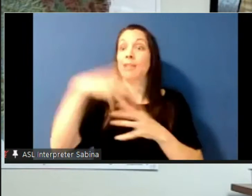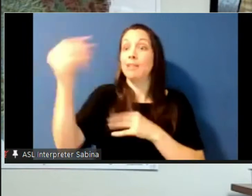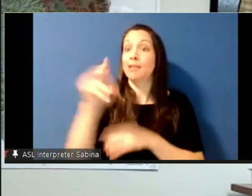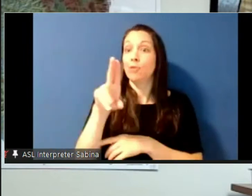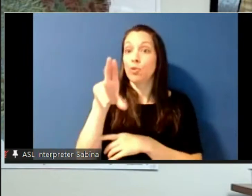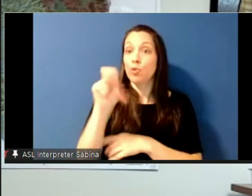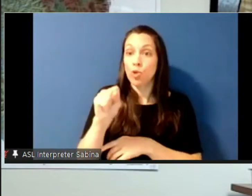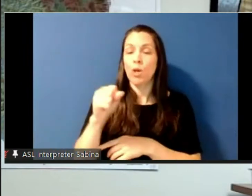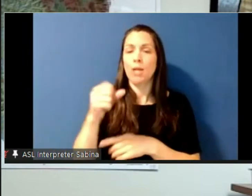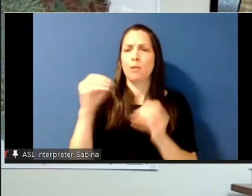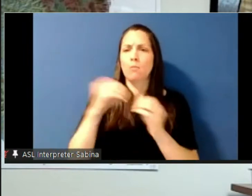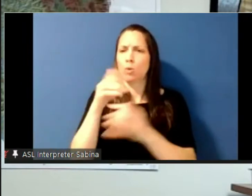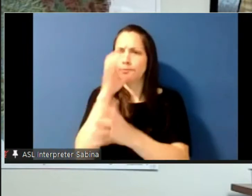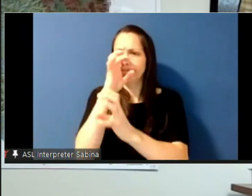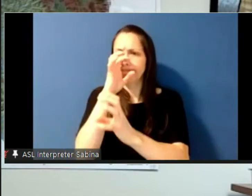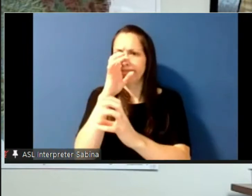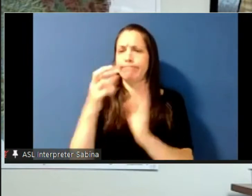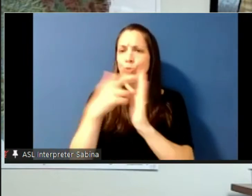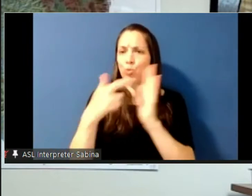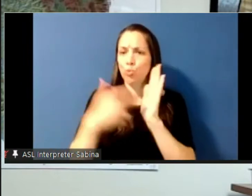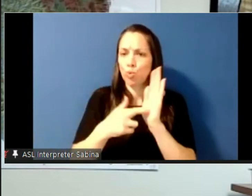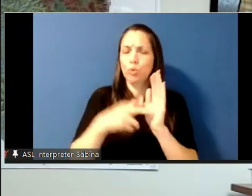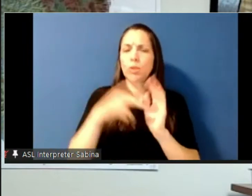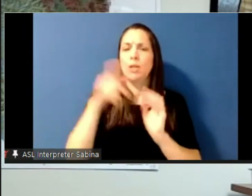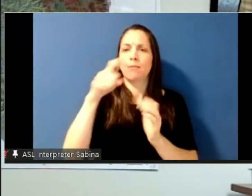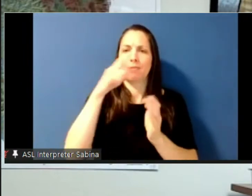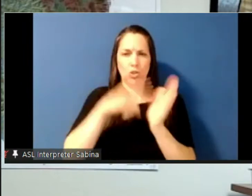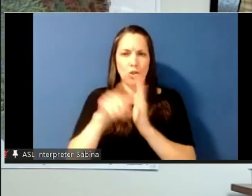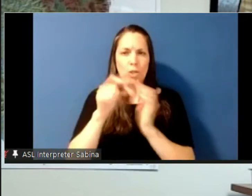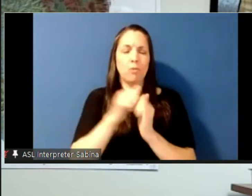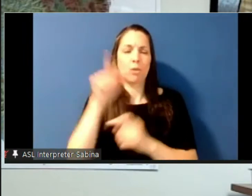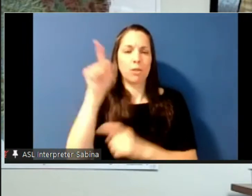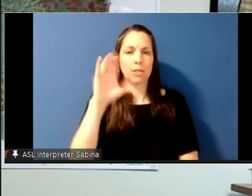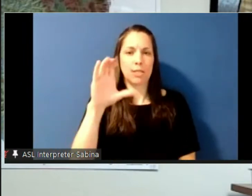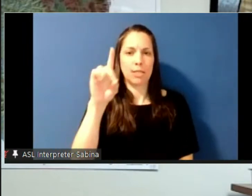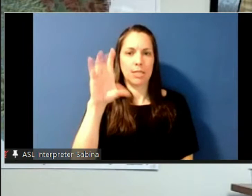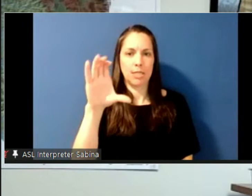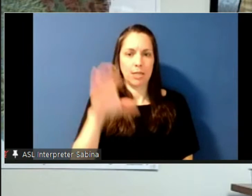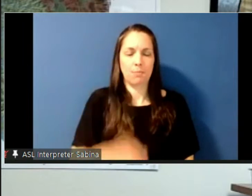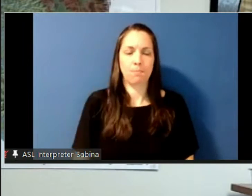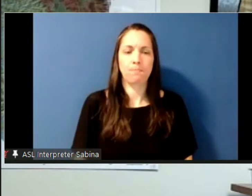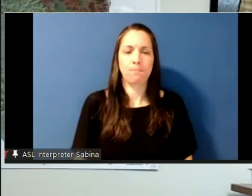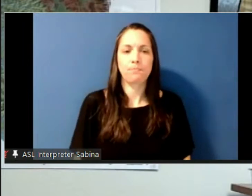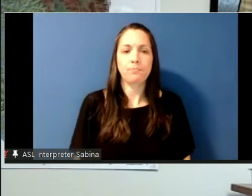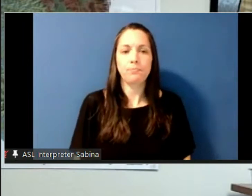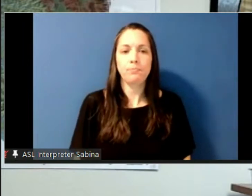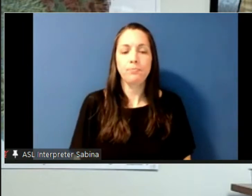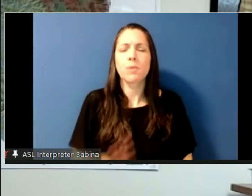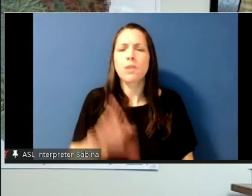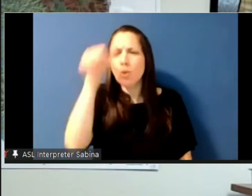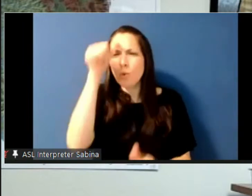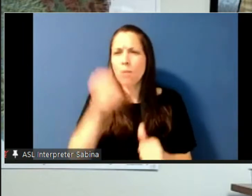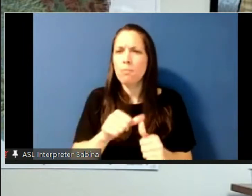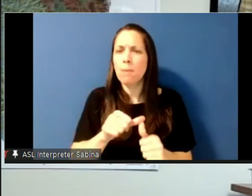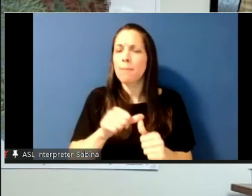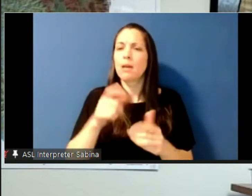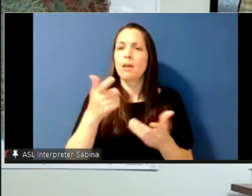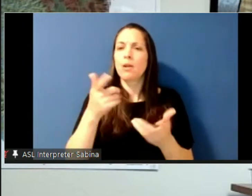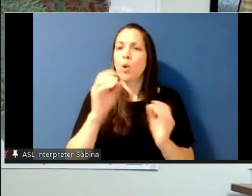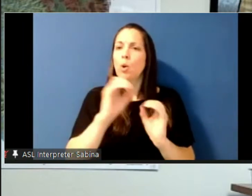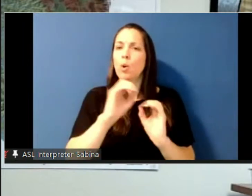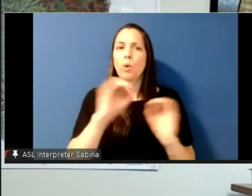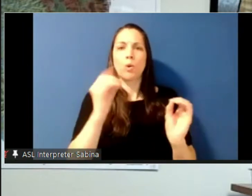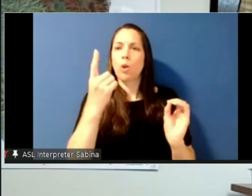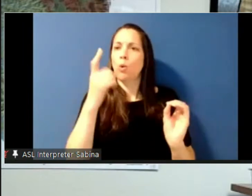I'd refer anybody to check with the CDC. Remember that no one can be prevented from wearing a mask, and we should